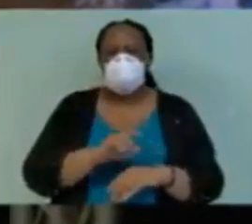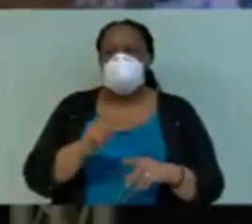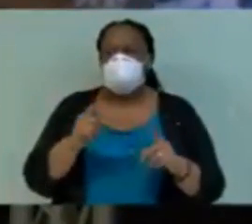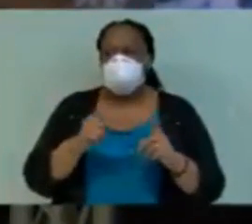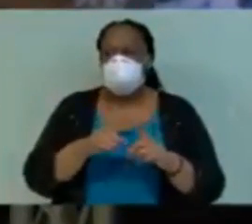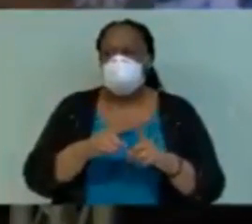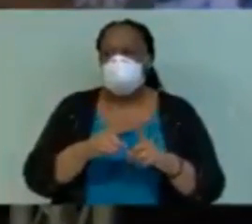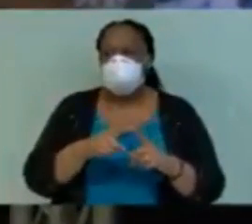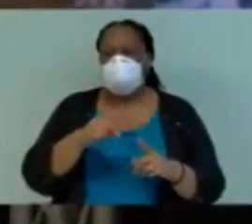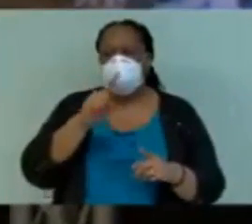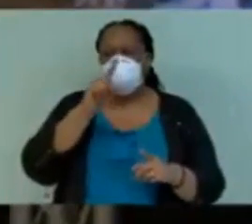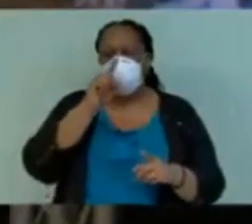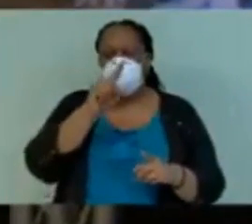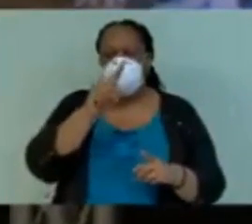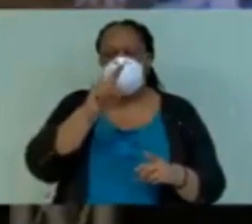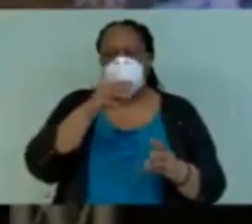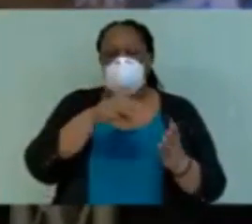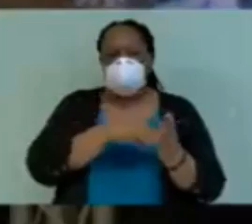with acknowledgments.